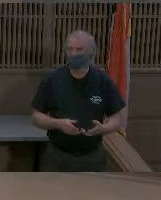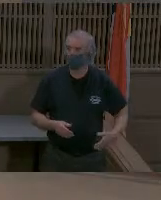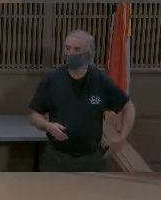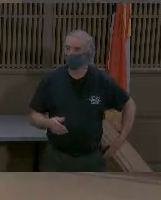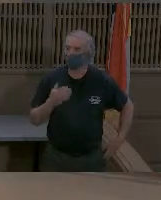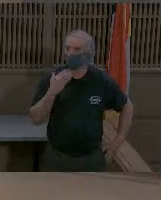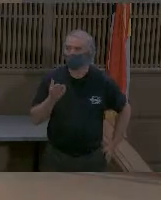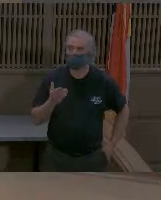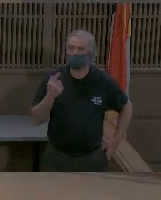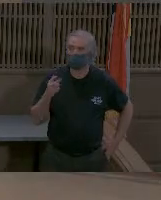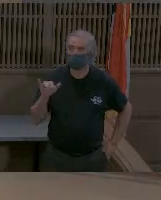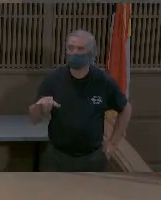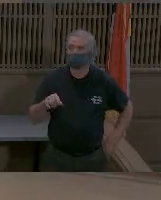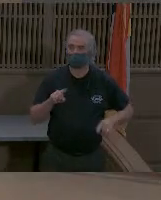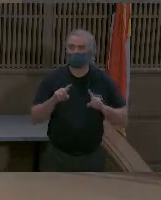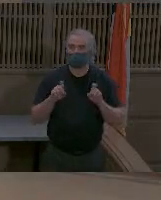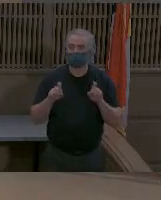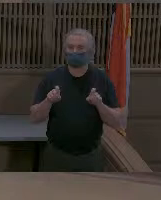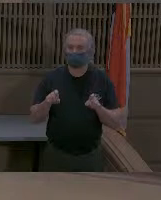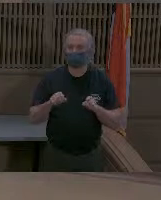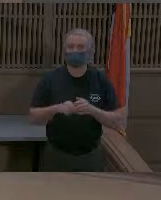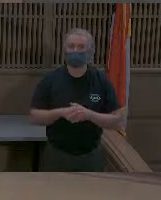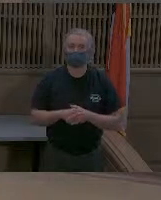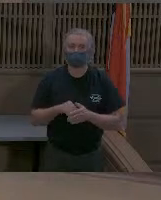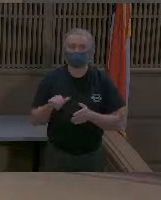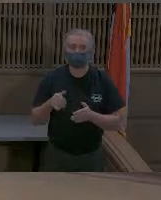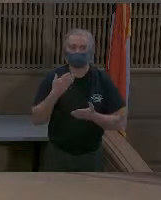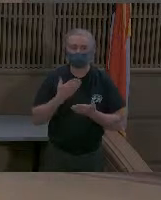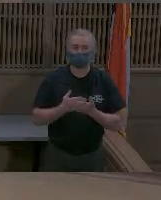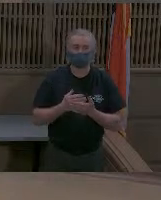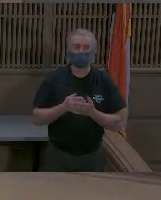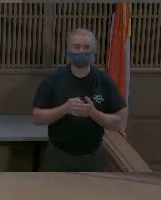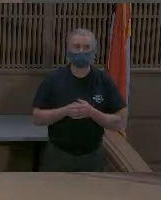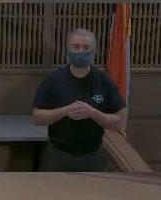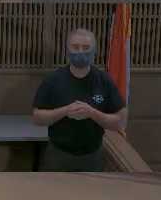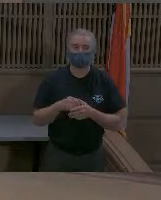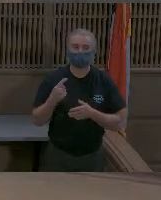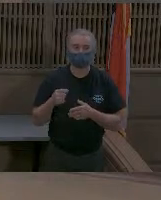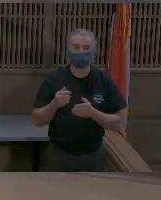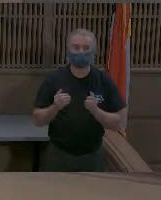Thank you for that question. That is a good one. It's one that comes up fairly often.